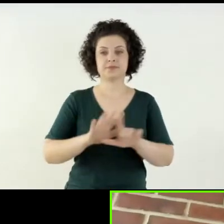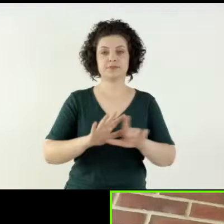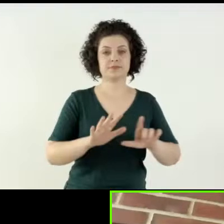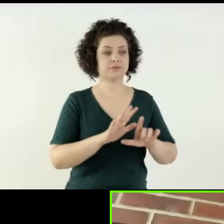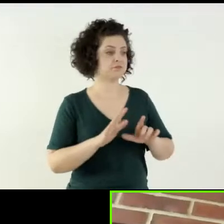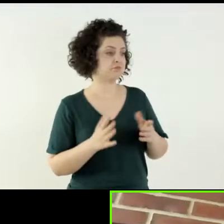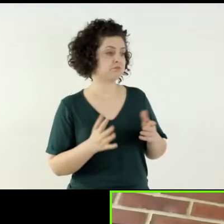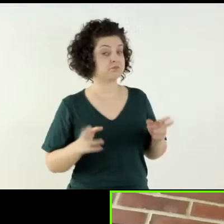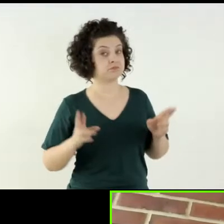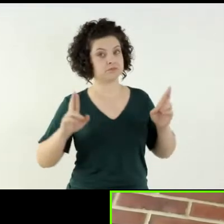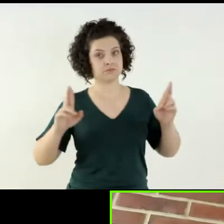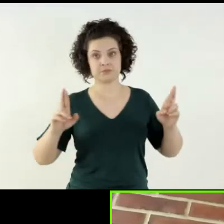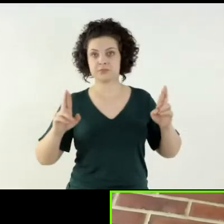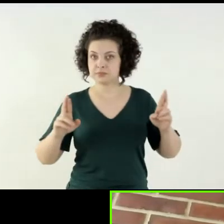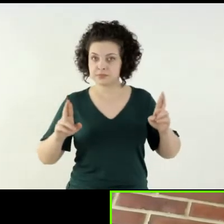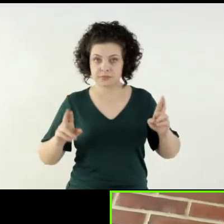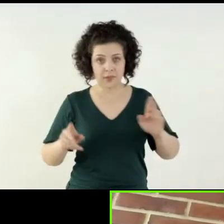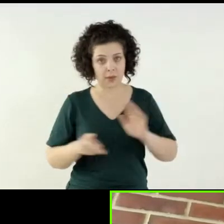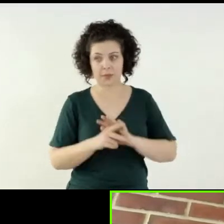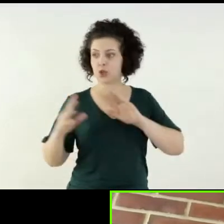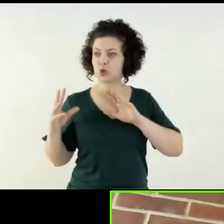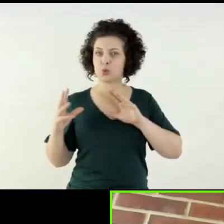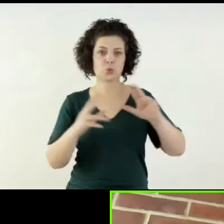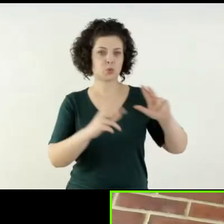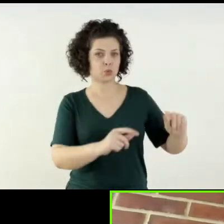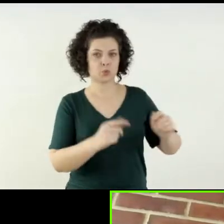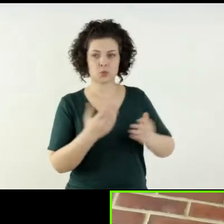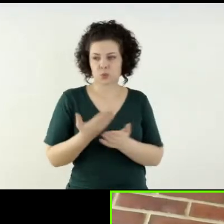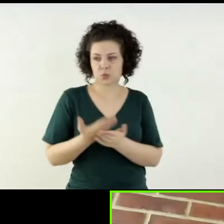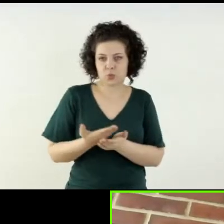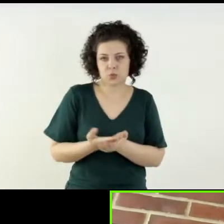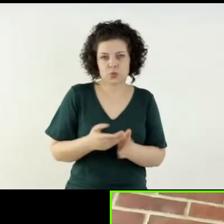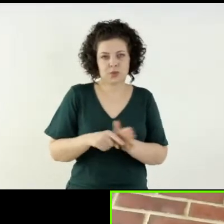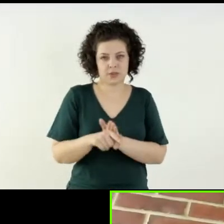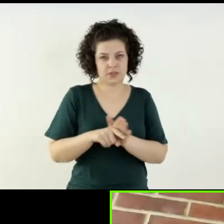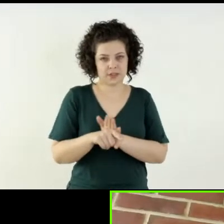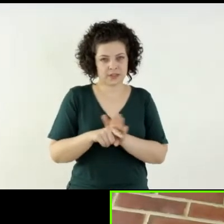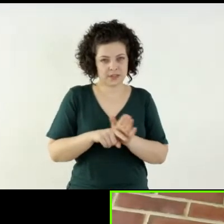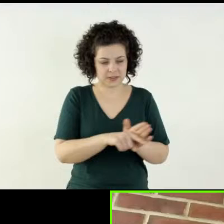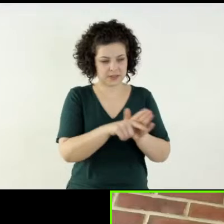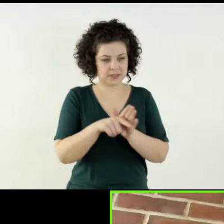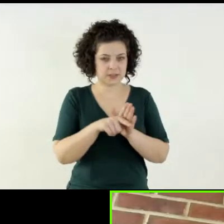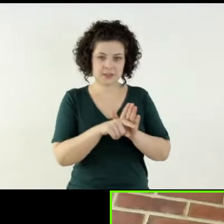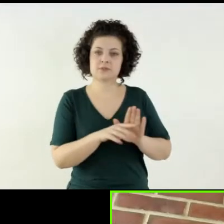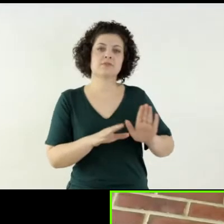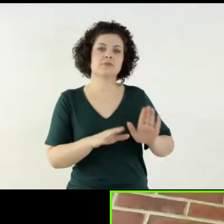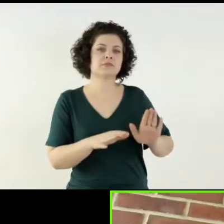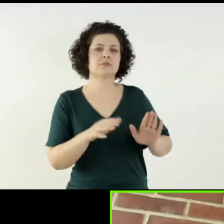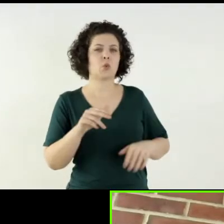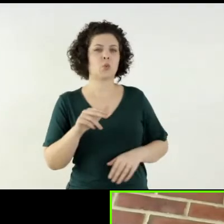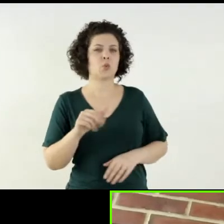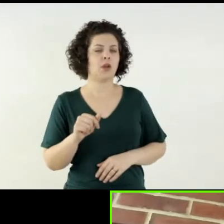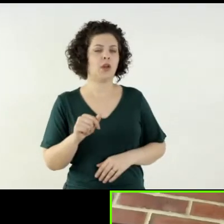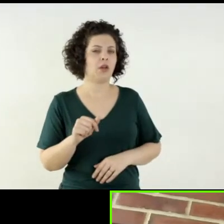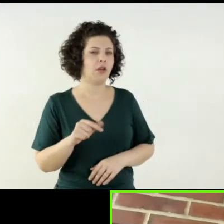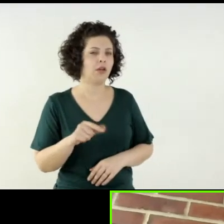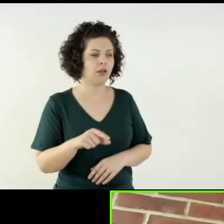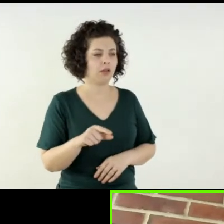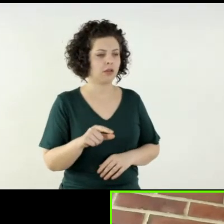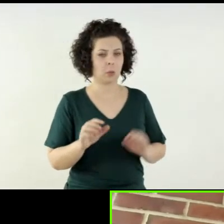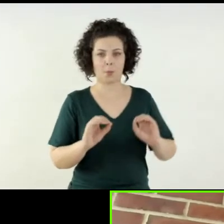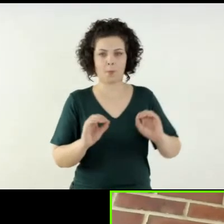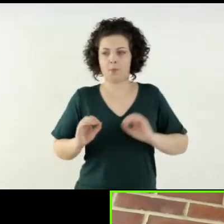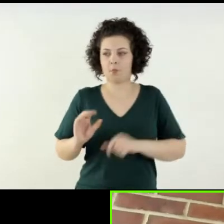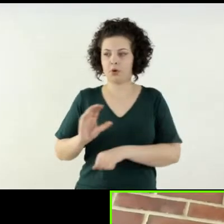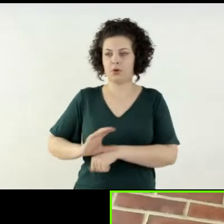The study that I have undertaken, I mean, I never have taken, I should mention, a feminist studies class. I am